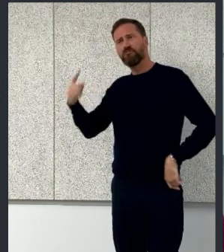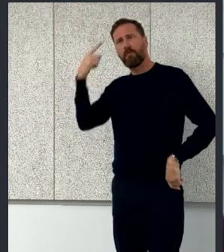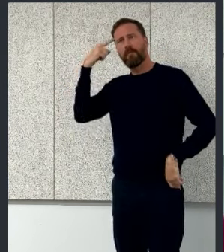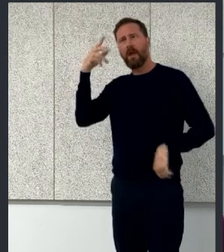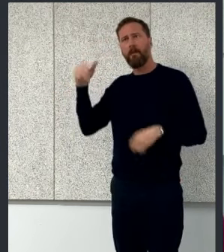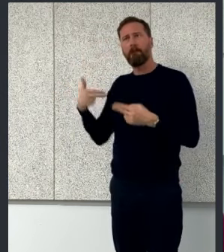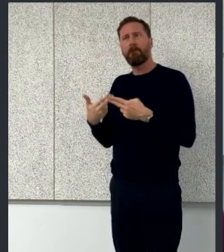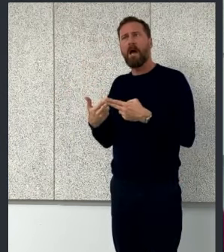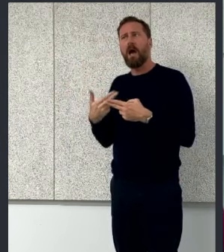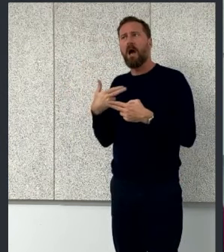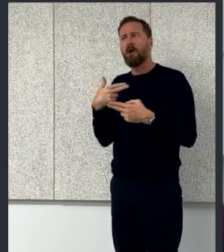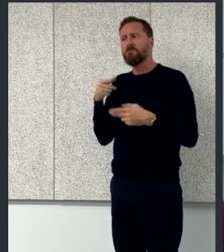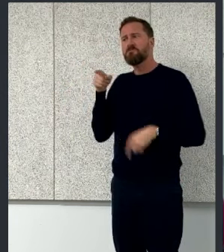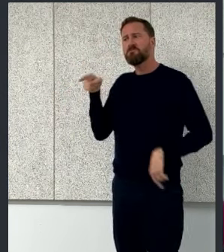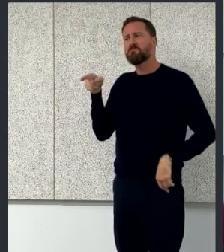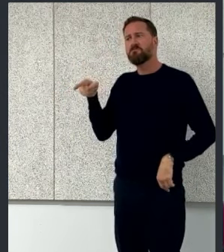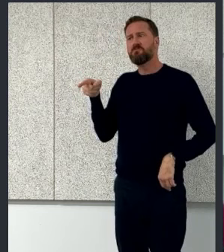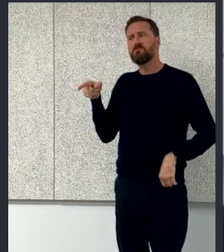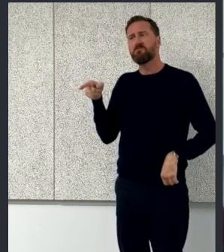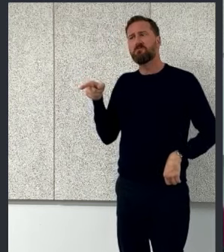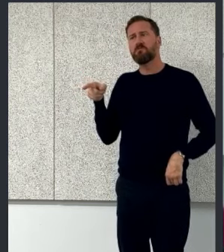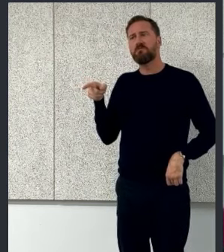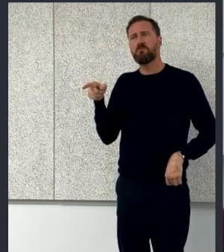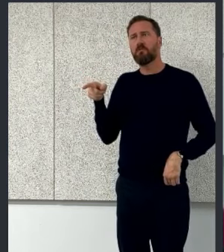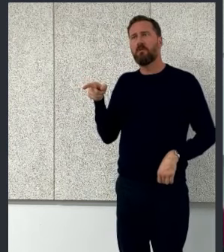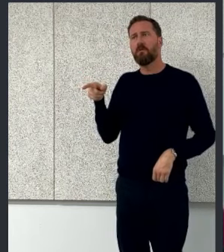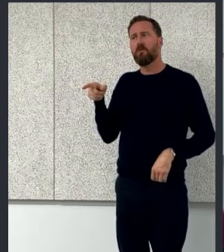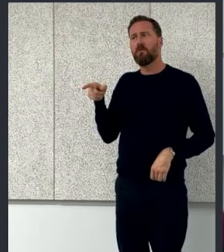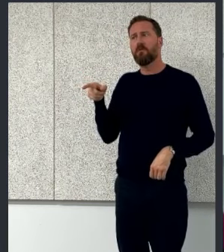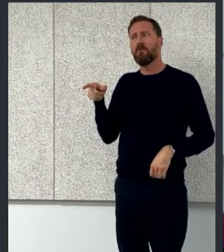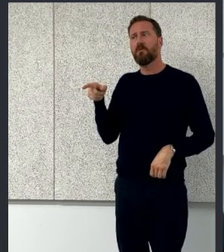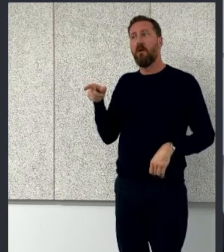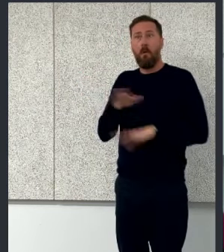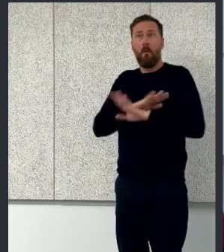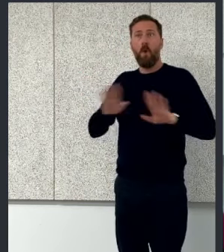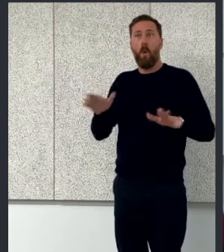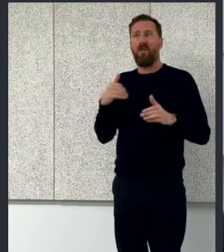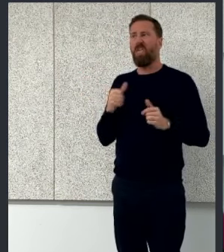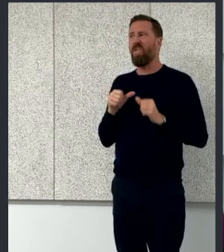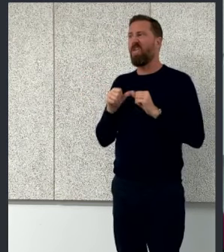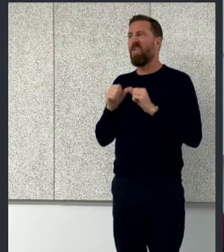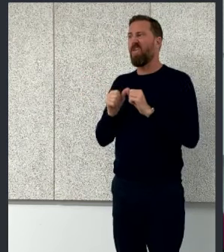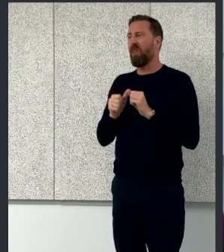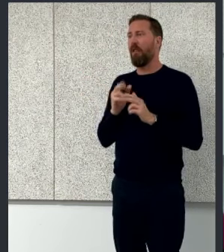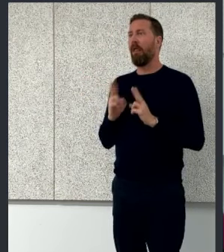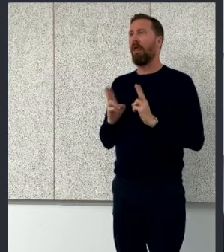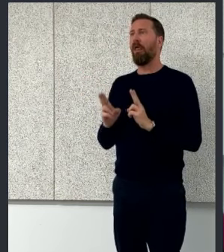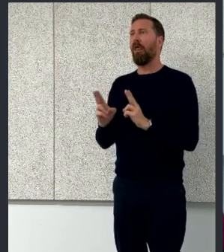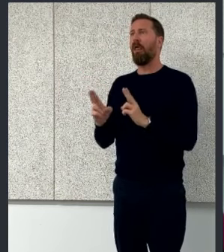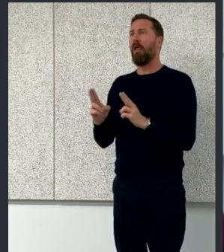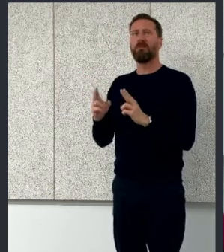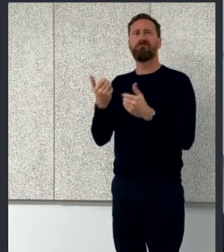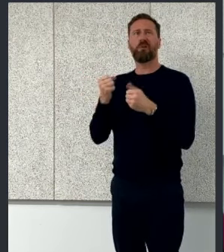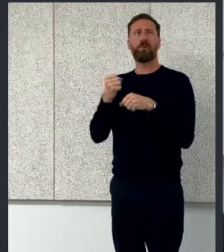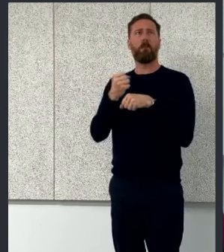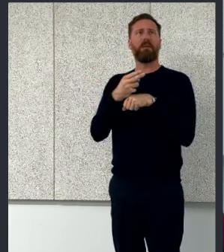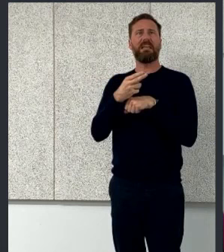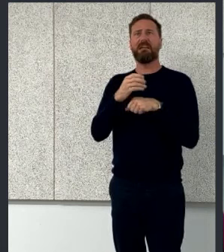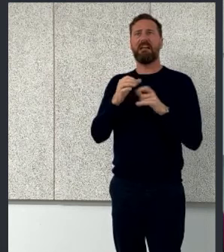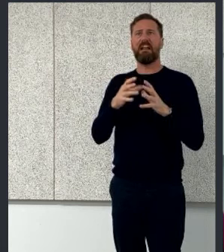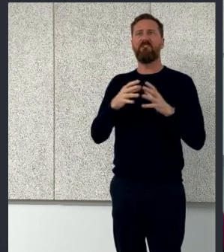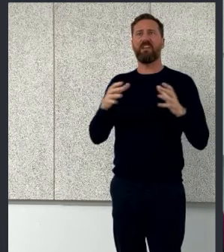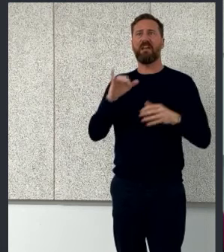not going to just continue on like the rat race of meeting and beating inflation and trying to pay people